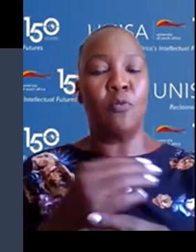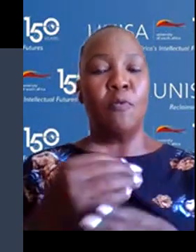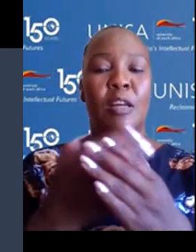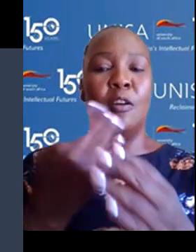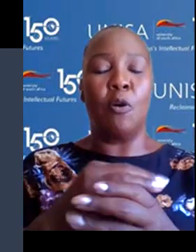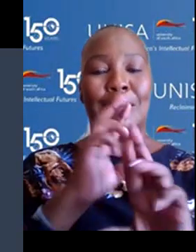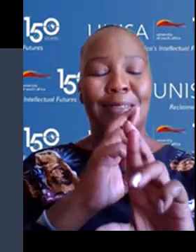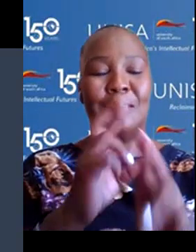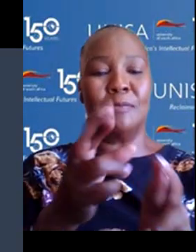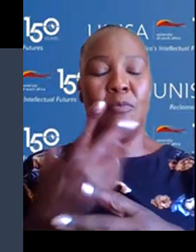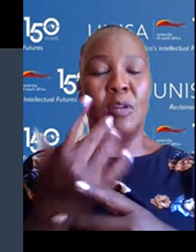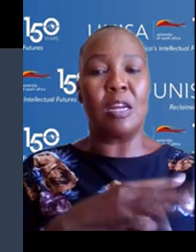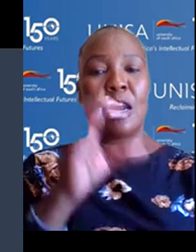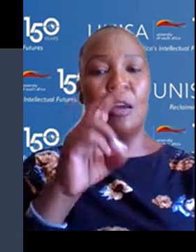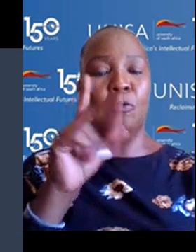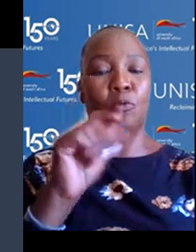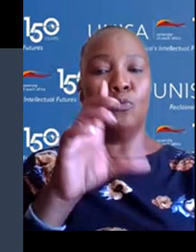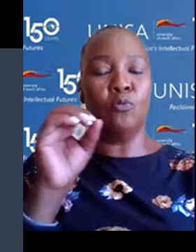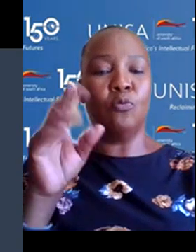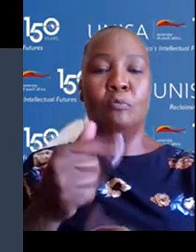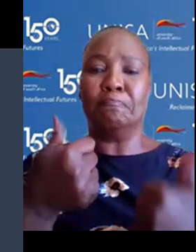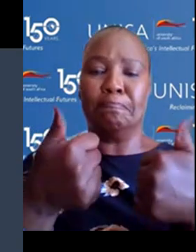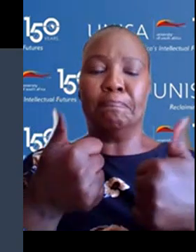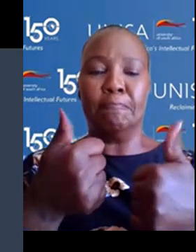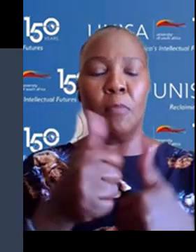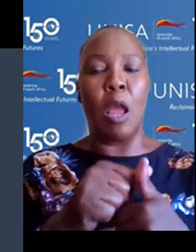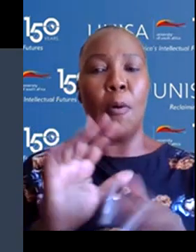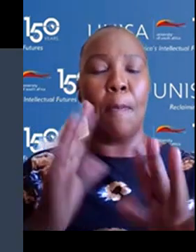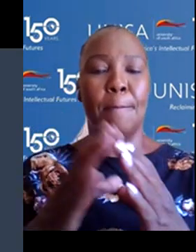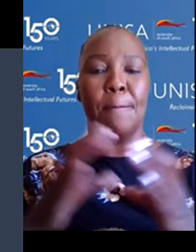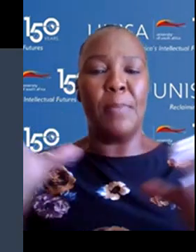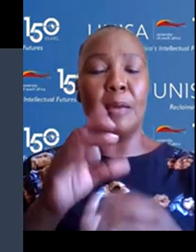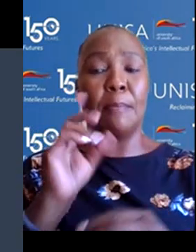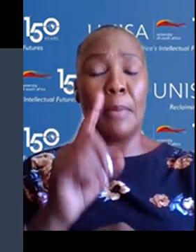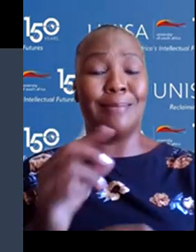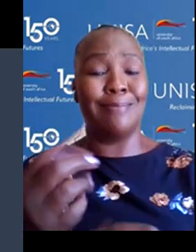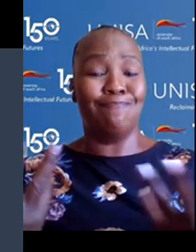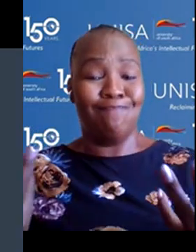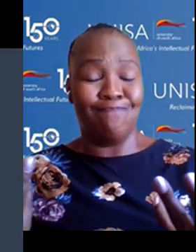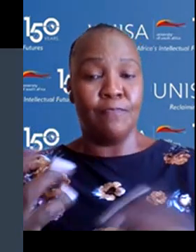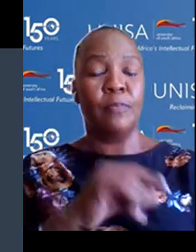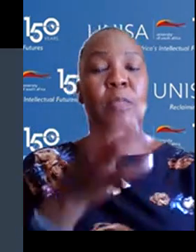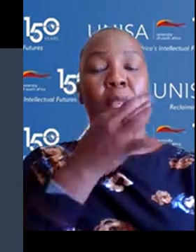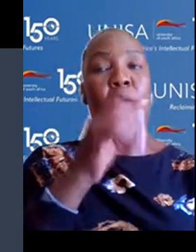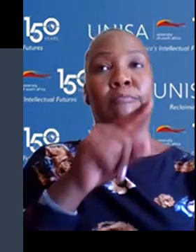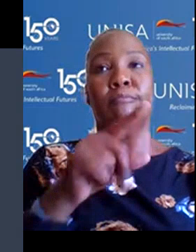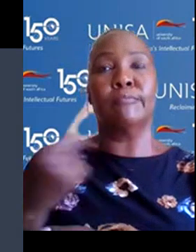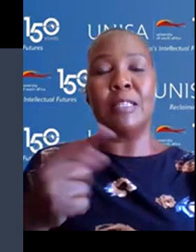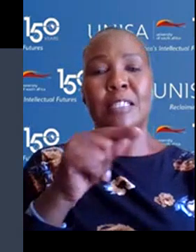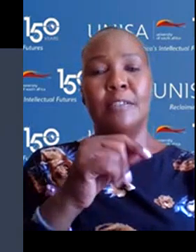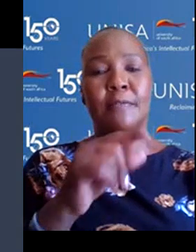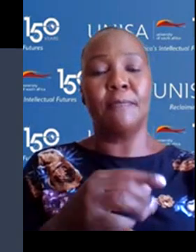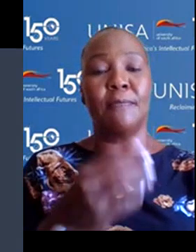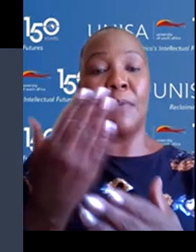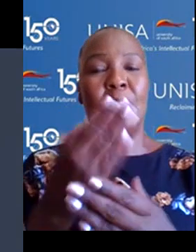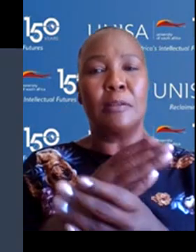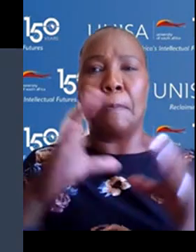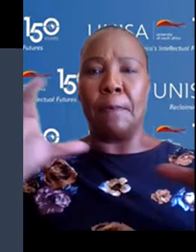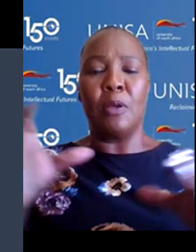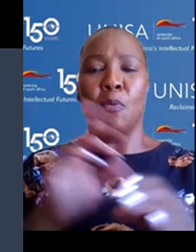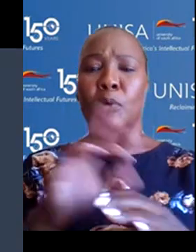know Outlook is pretty good in terms of how big the files are, but if it says to you, this file is too big, then